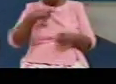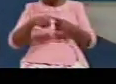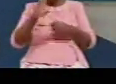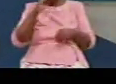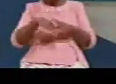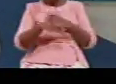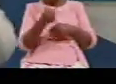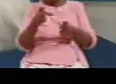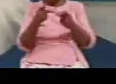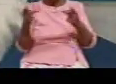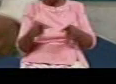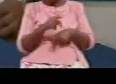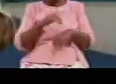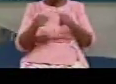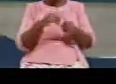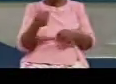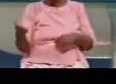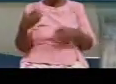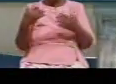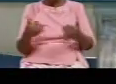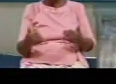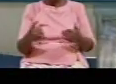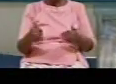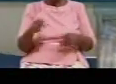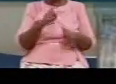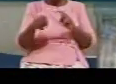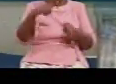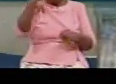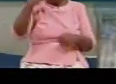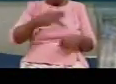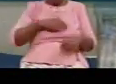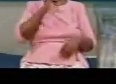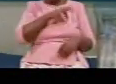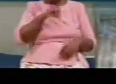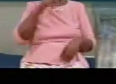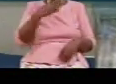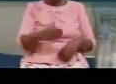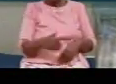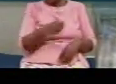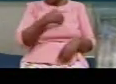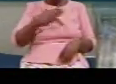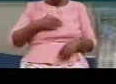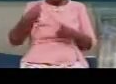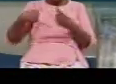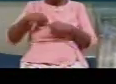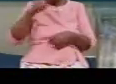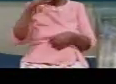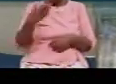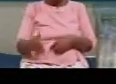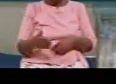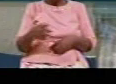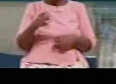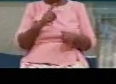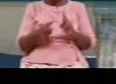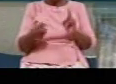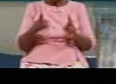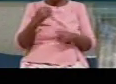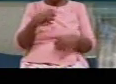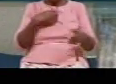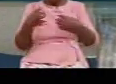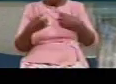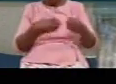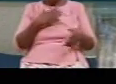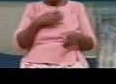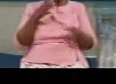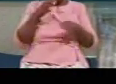doing another thing now. My interest is not here and my heart is not here. But they will complain and they will do